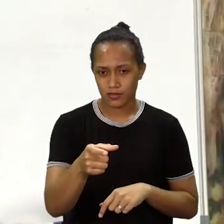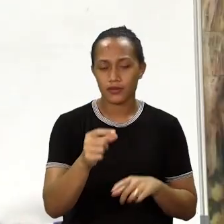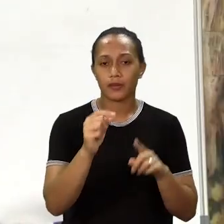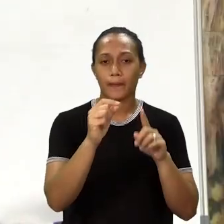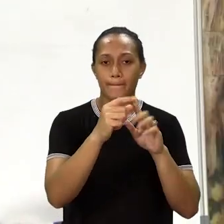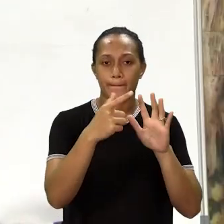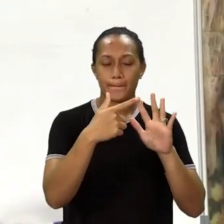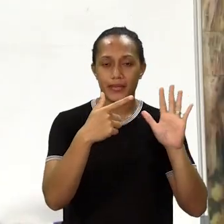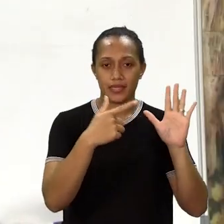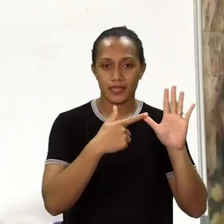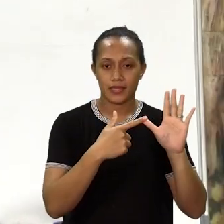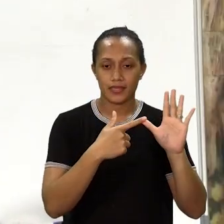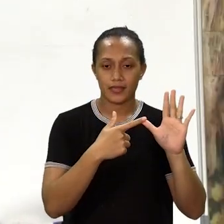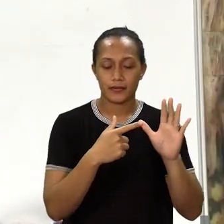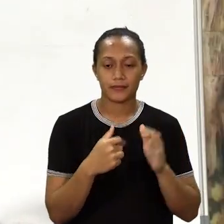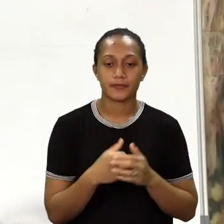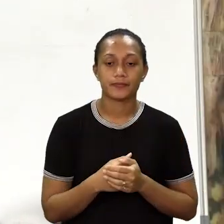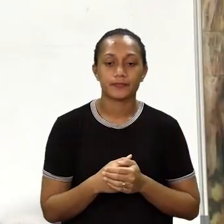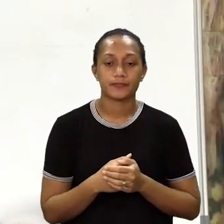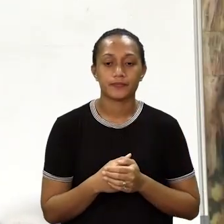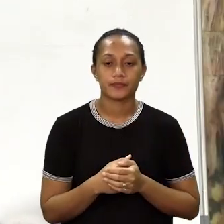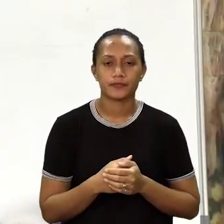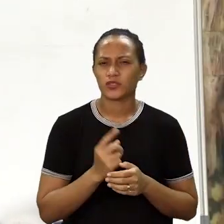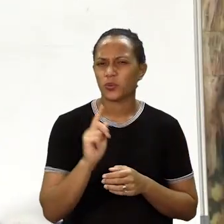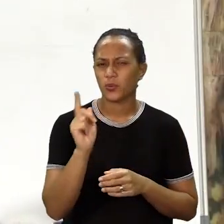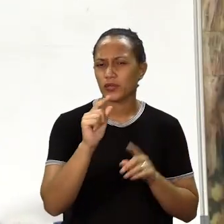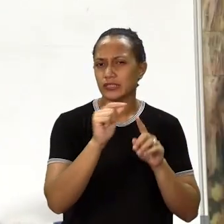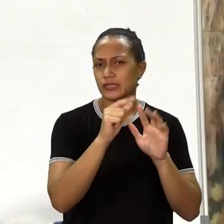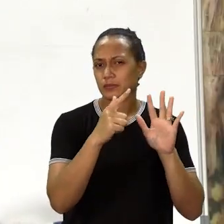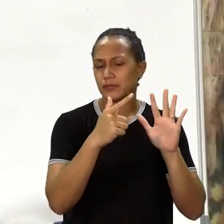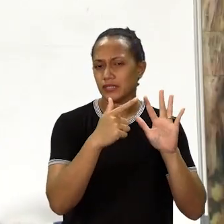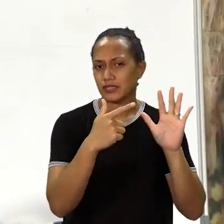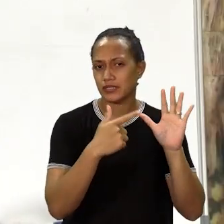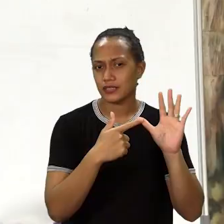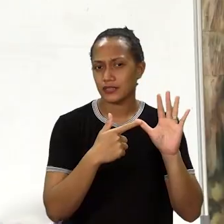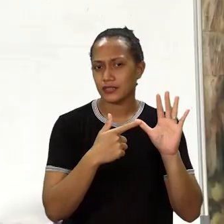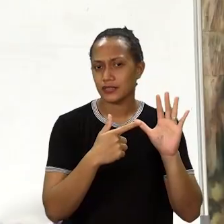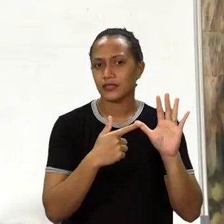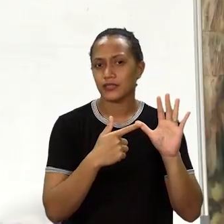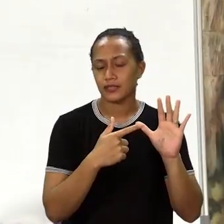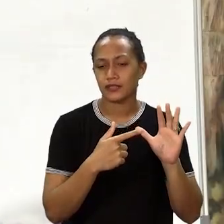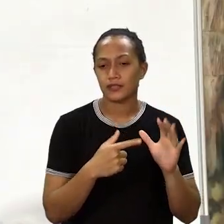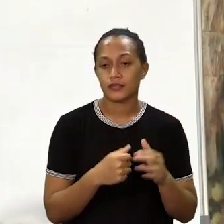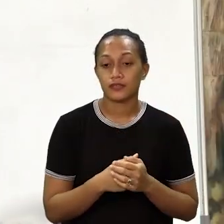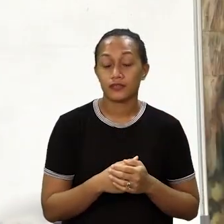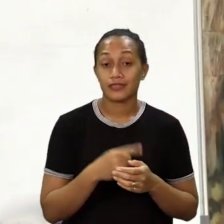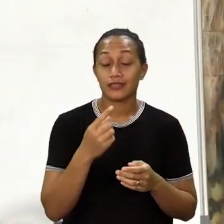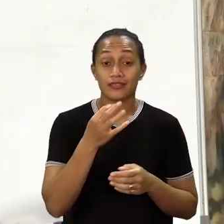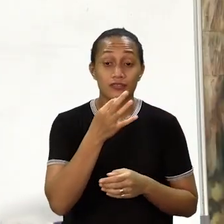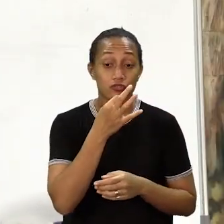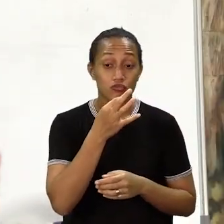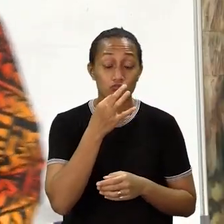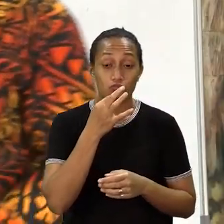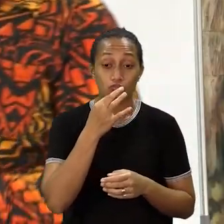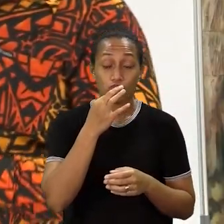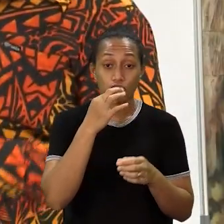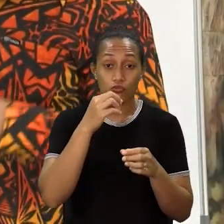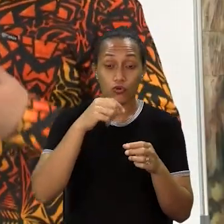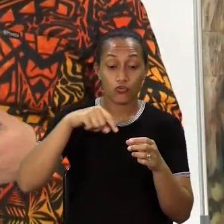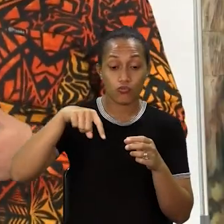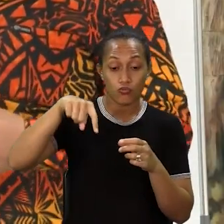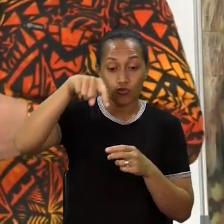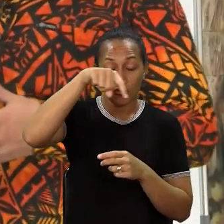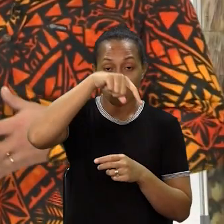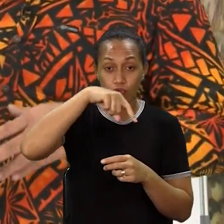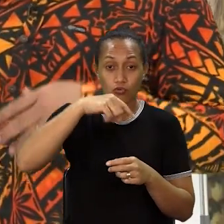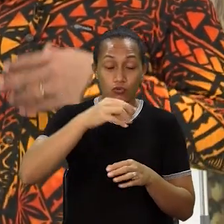Say this word. P. Right? What is pea? Right? It is